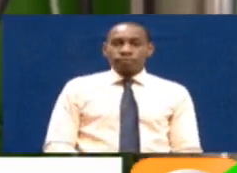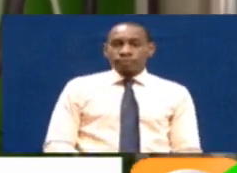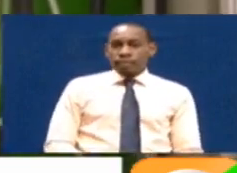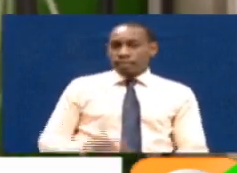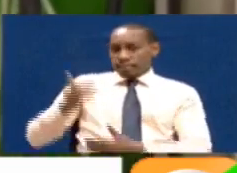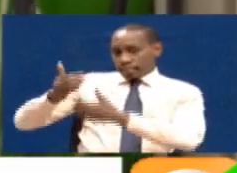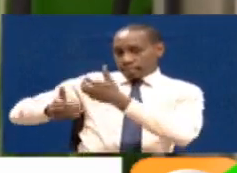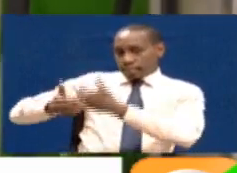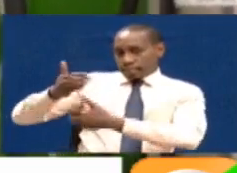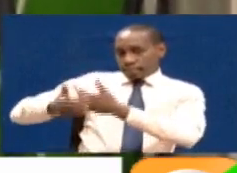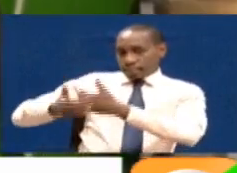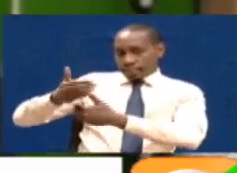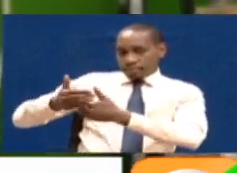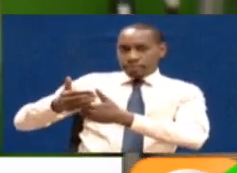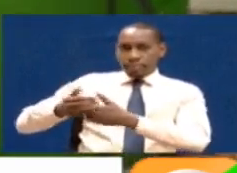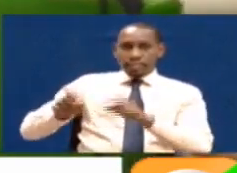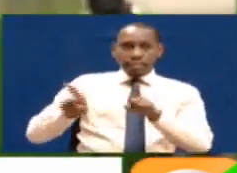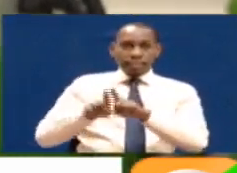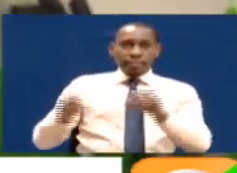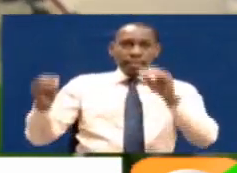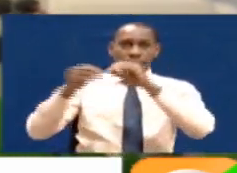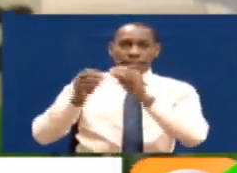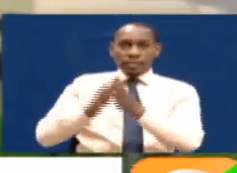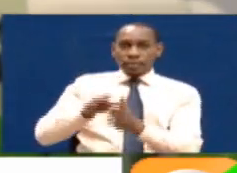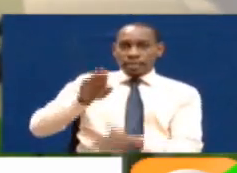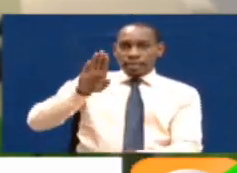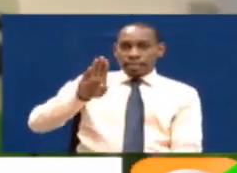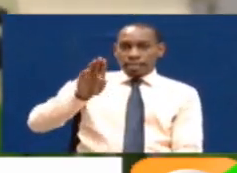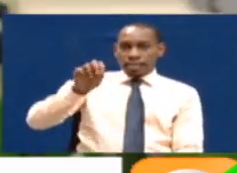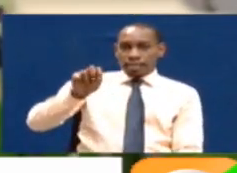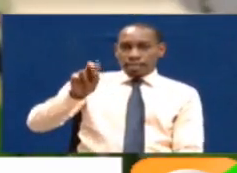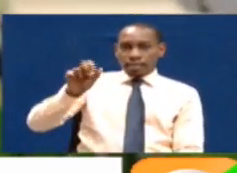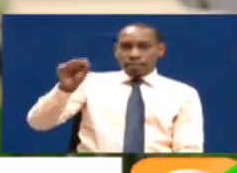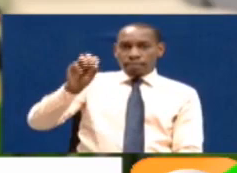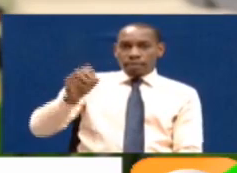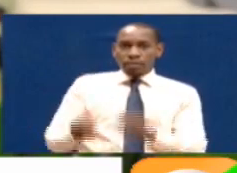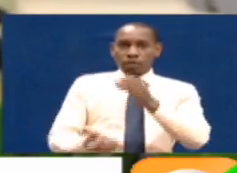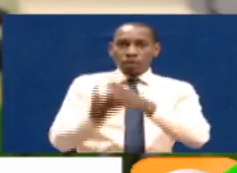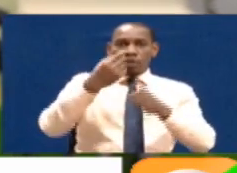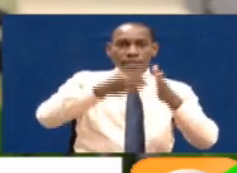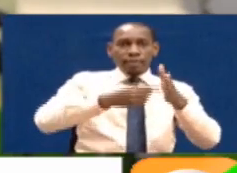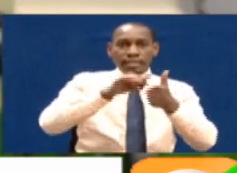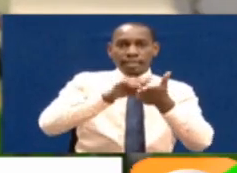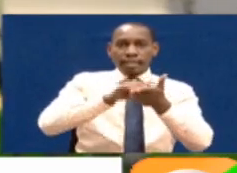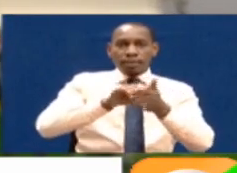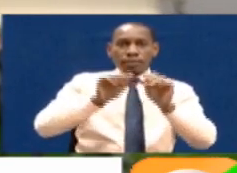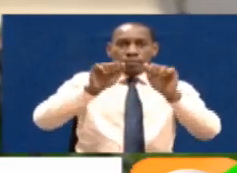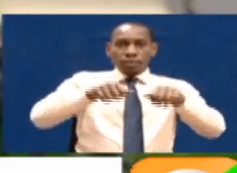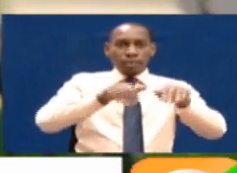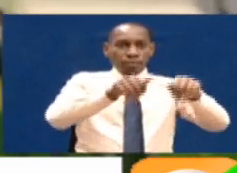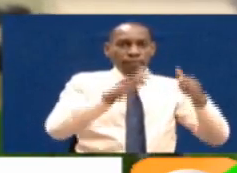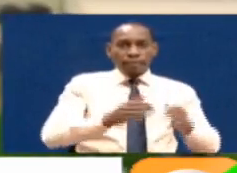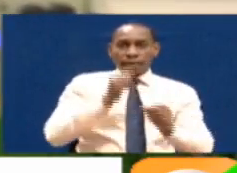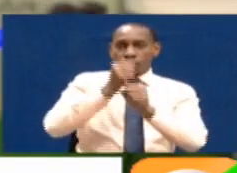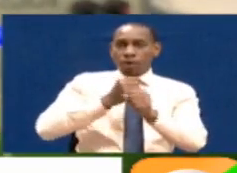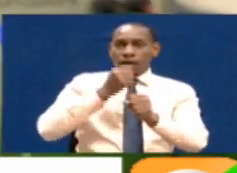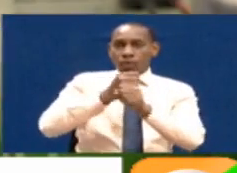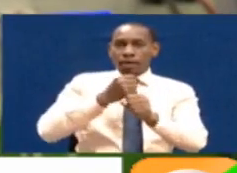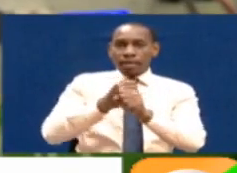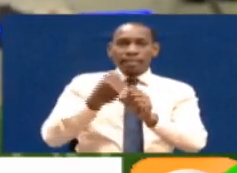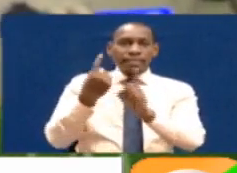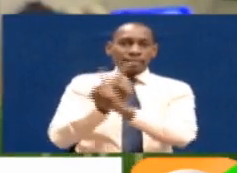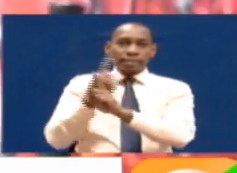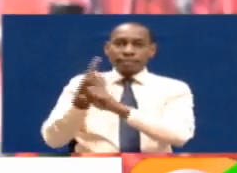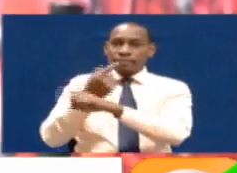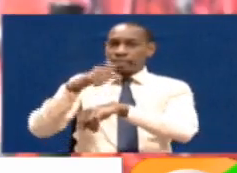Mita chache tu kutoka hapa, tunampata Benson Maina ambaye amezindua mashine itakayowezesha mkulima kufanya zaidi ya kazi moja